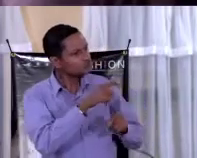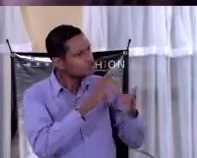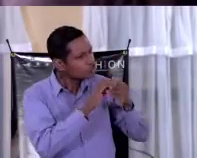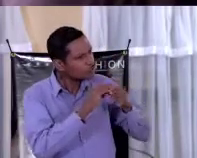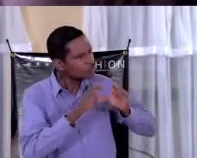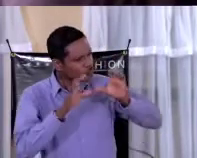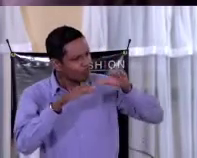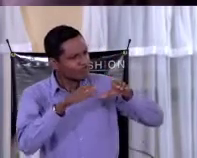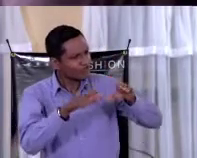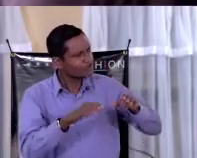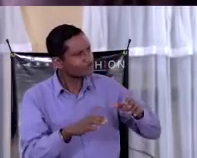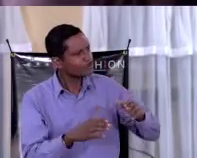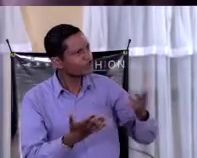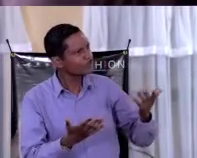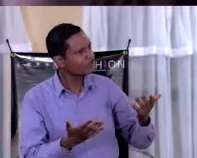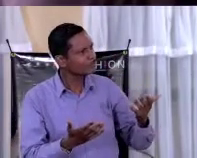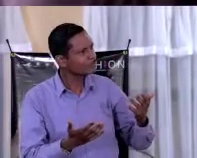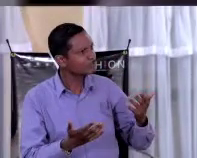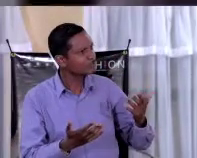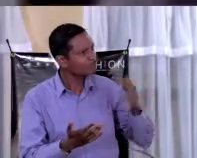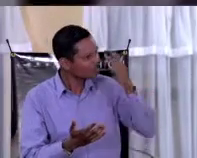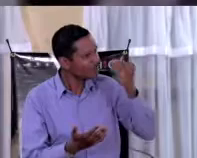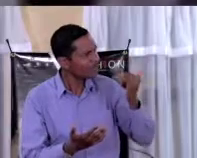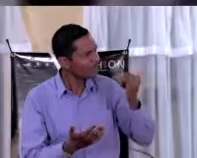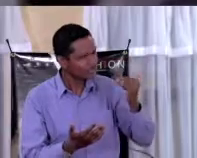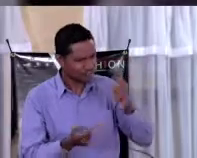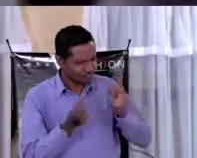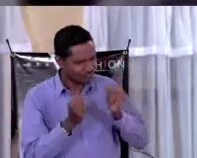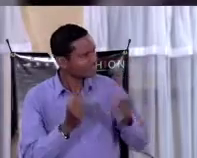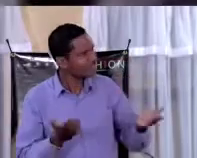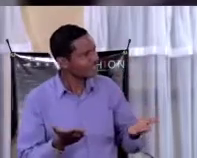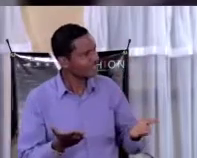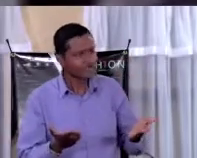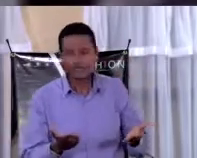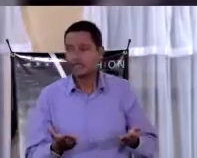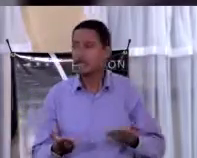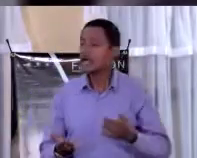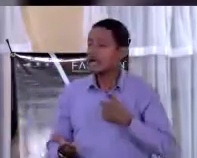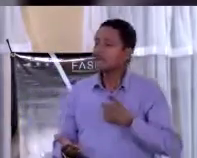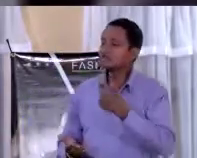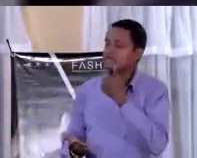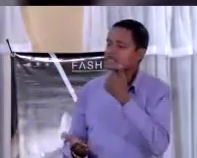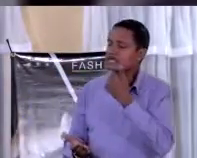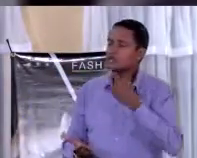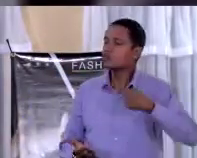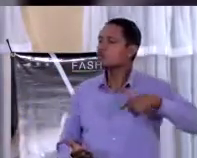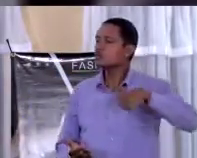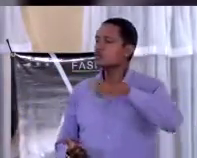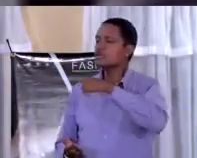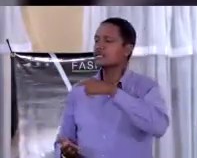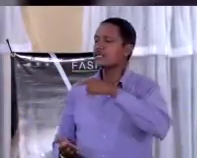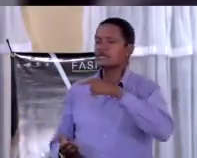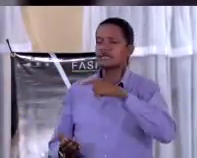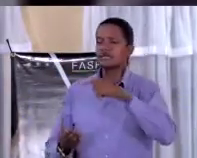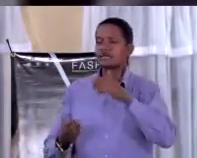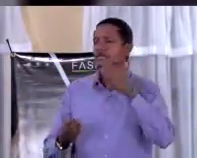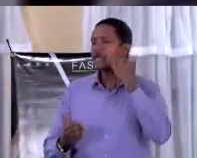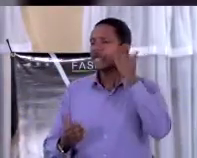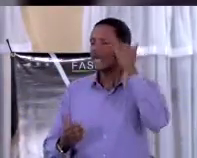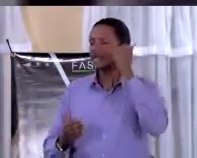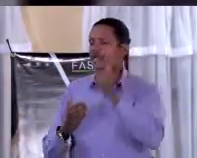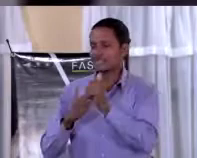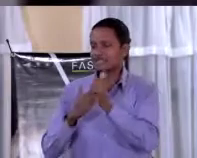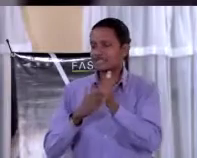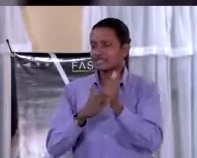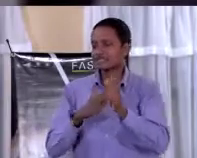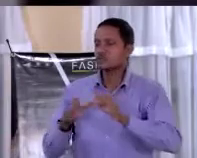Per capita, style value, how we brand, that's a reality. I think they actually know that too. That's why